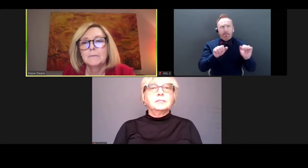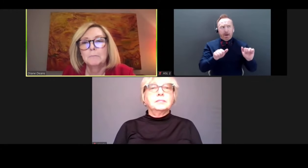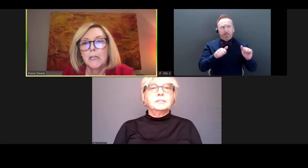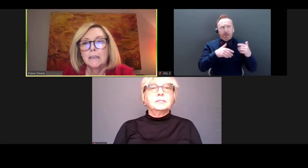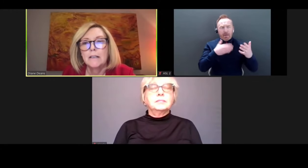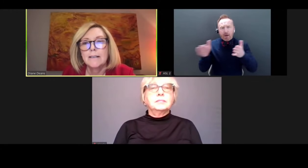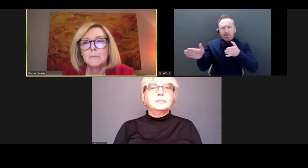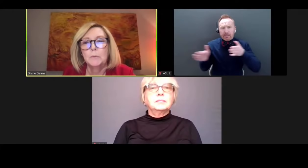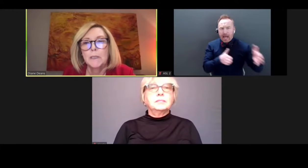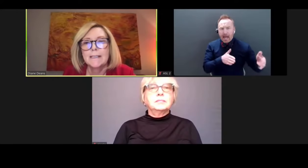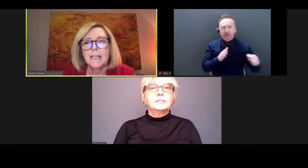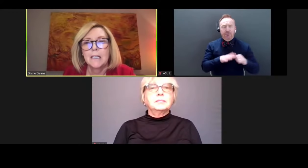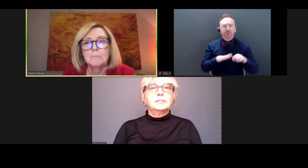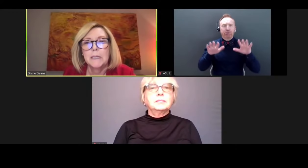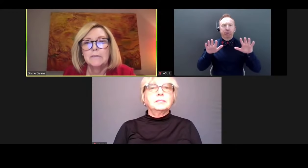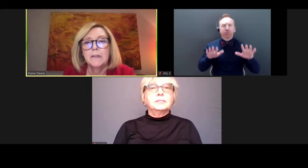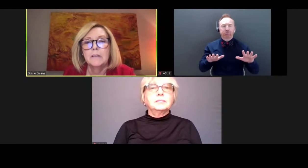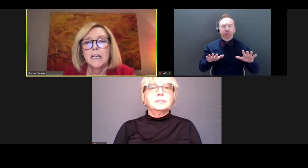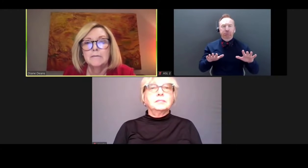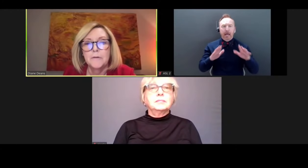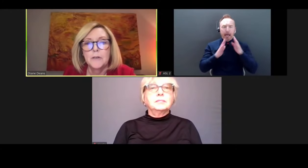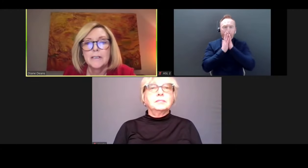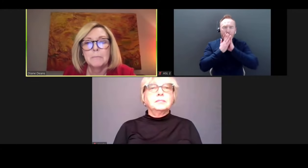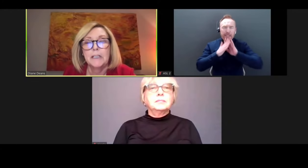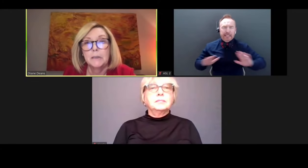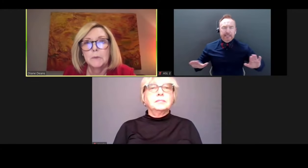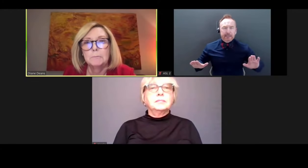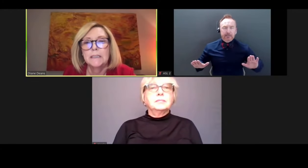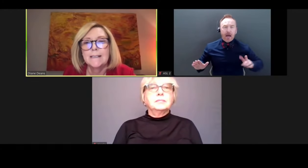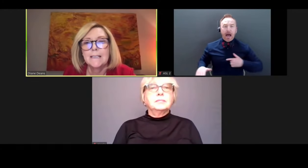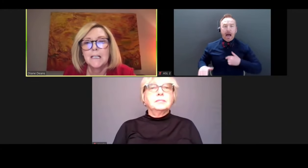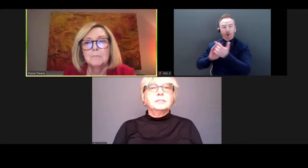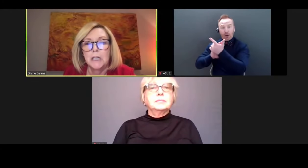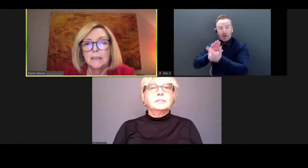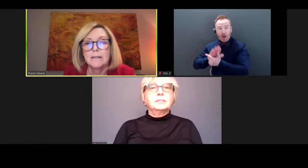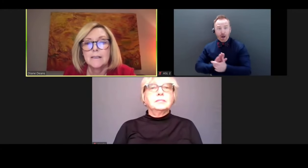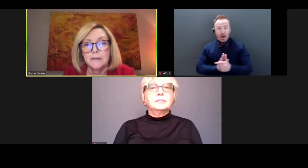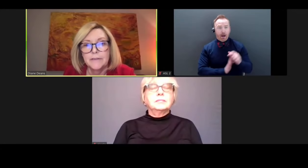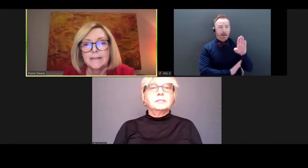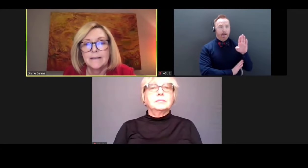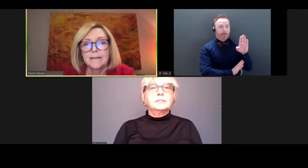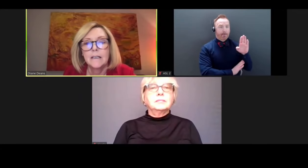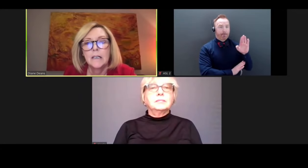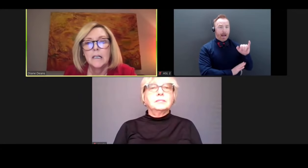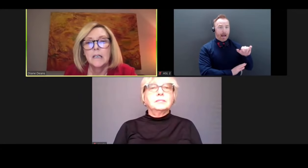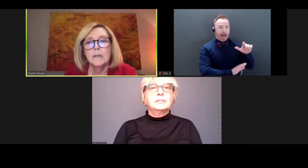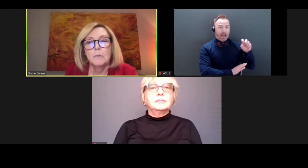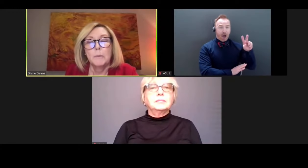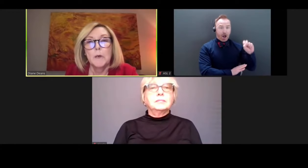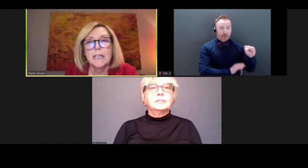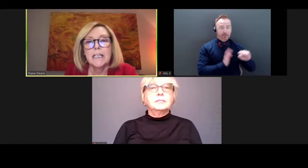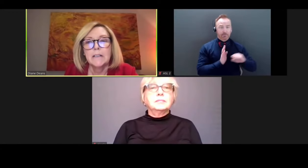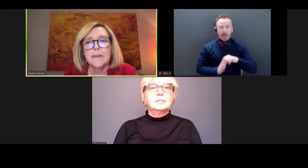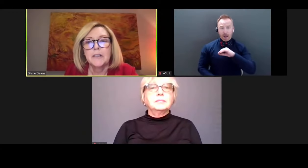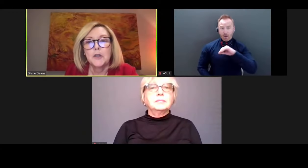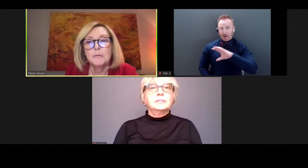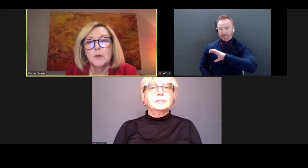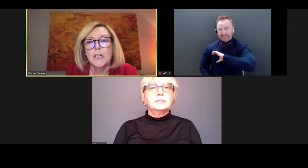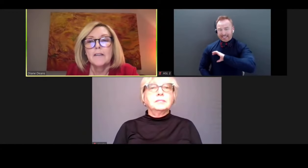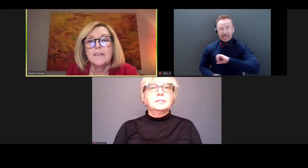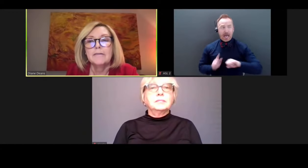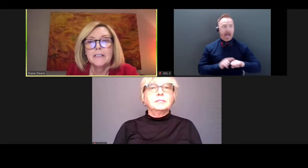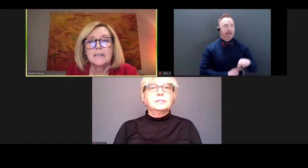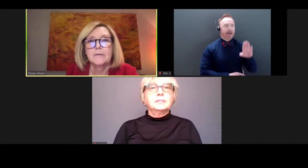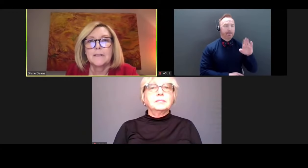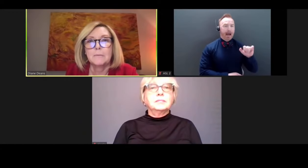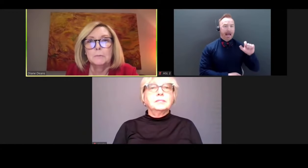laws and bylaws will once again be enforced by Ottawa Police and Bylaw Services. We want to hear that no more